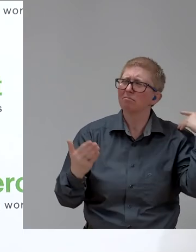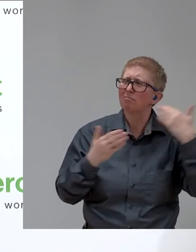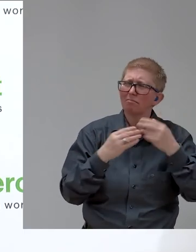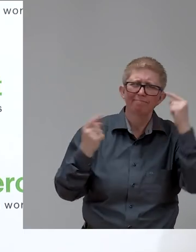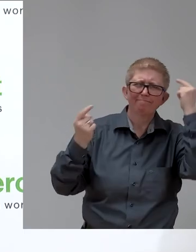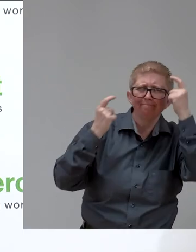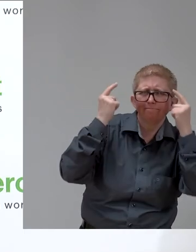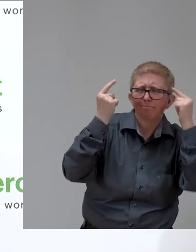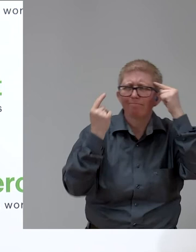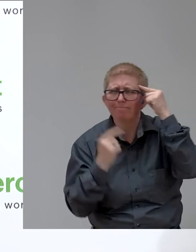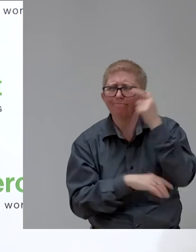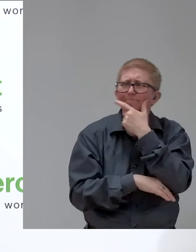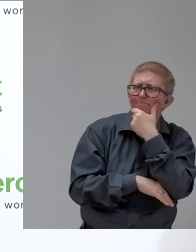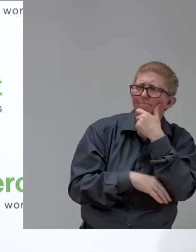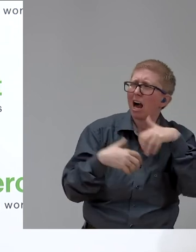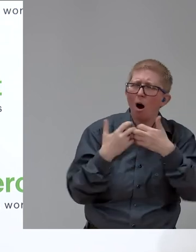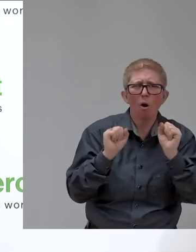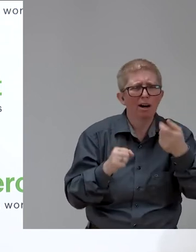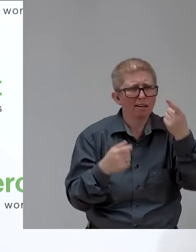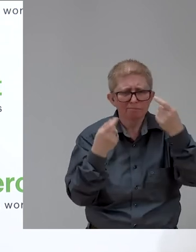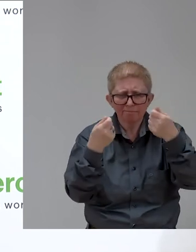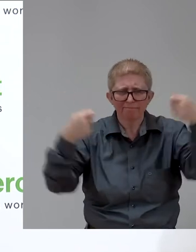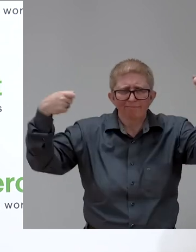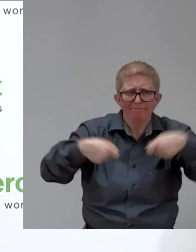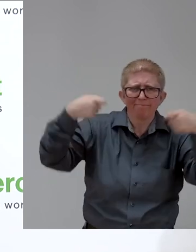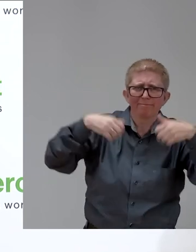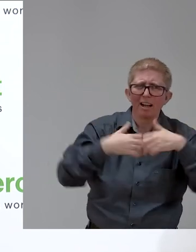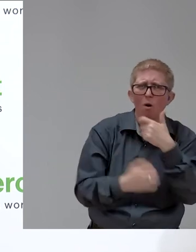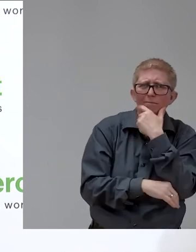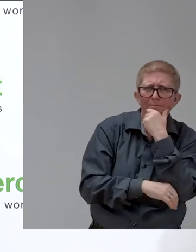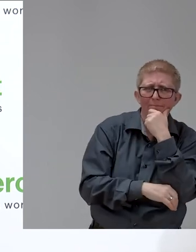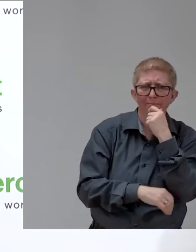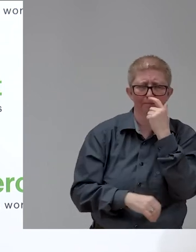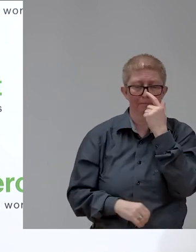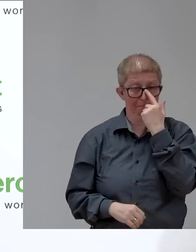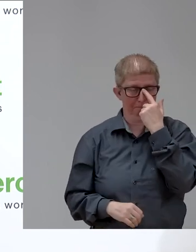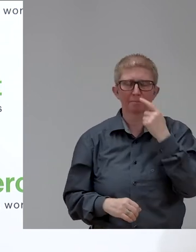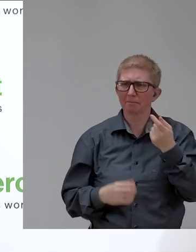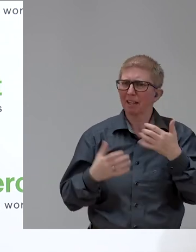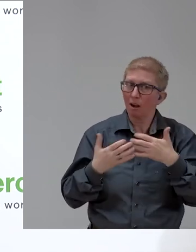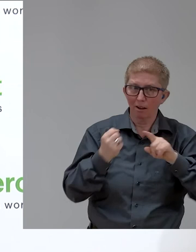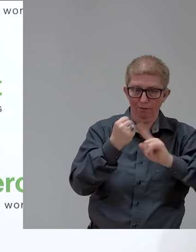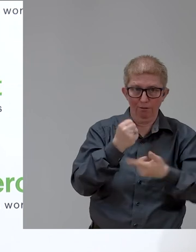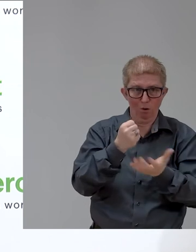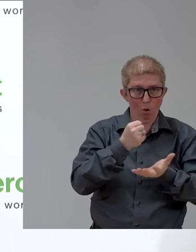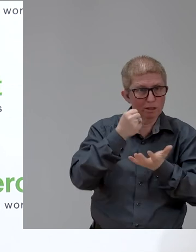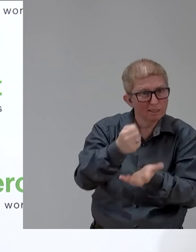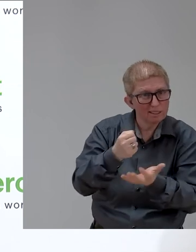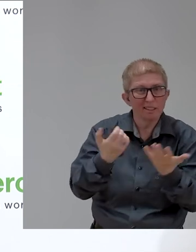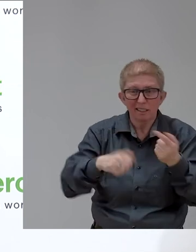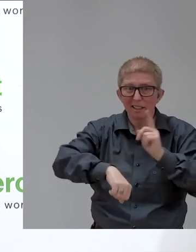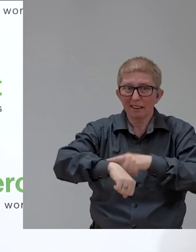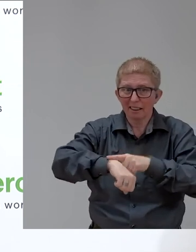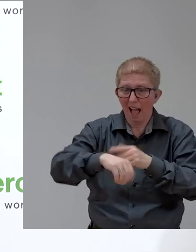different perspective from funders as well, and definitely the timing perspective, the time horizon is one of